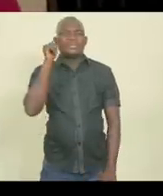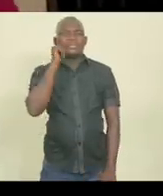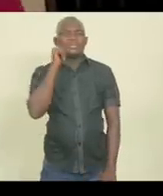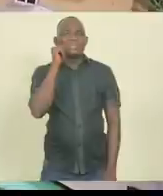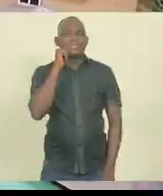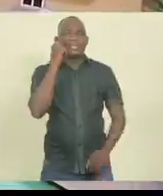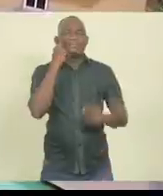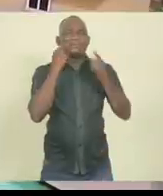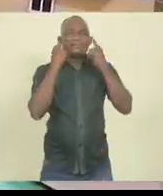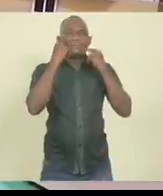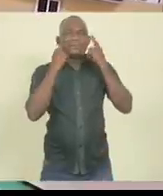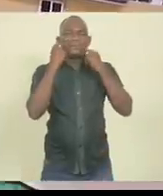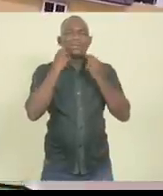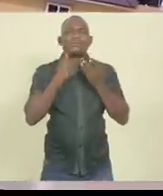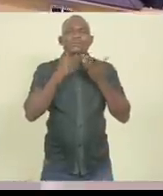like